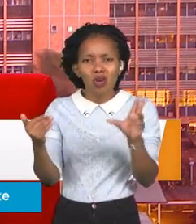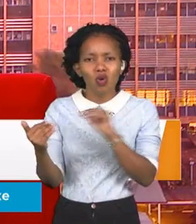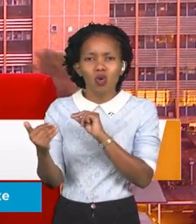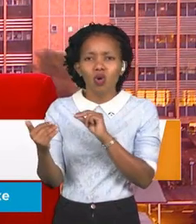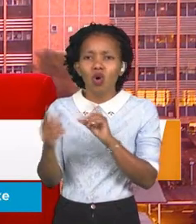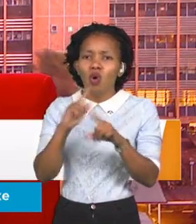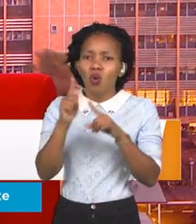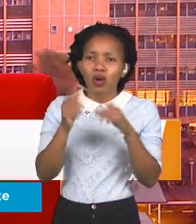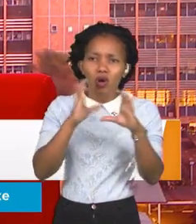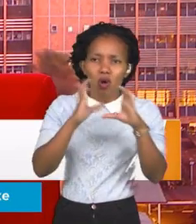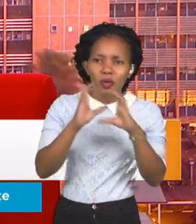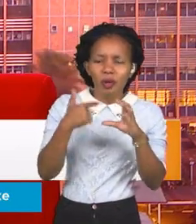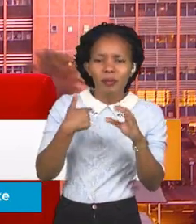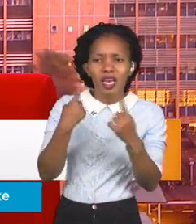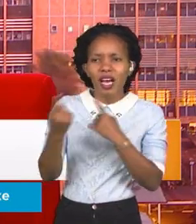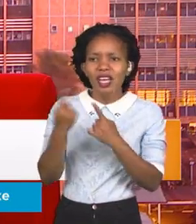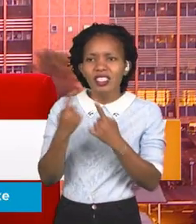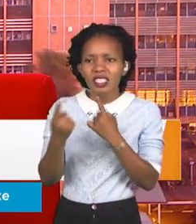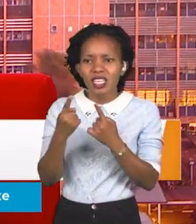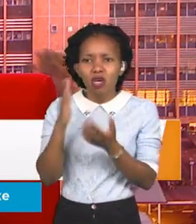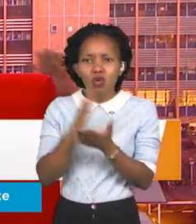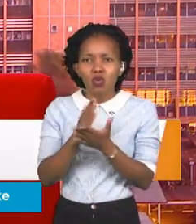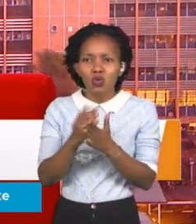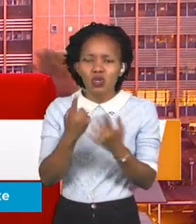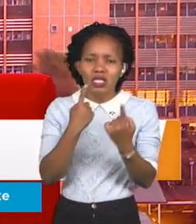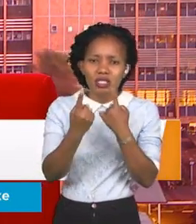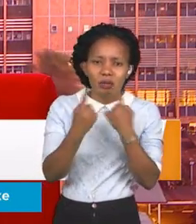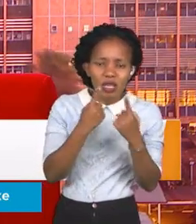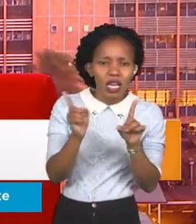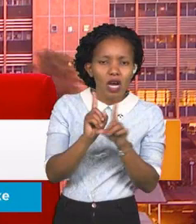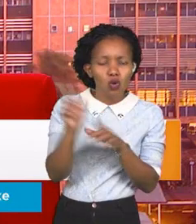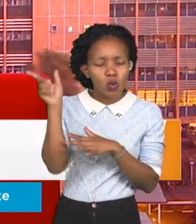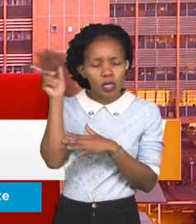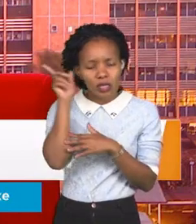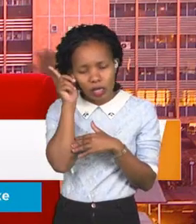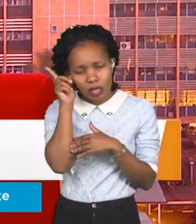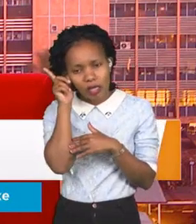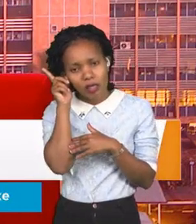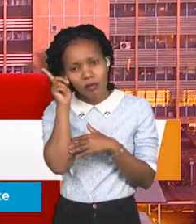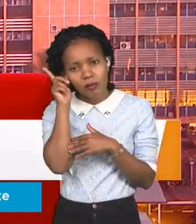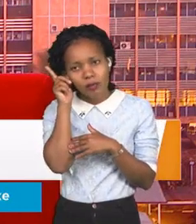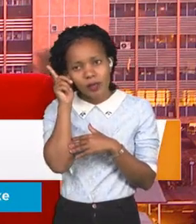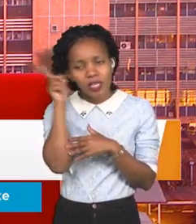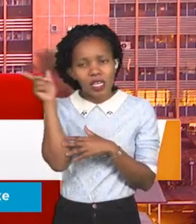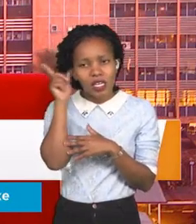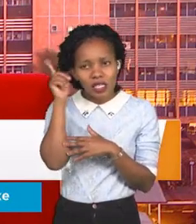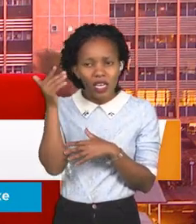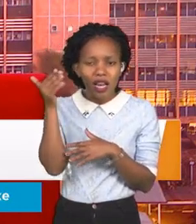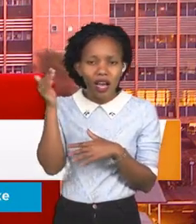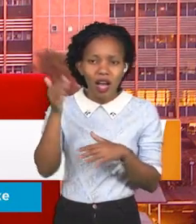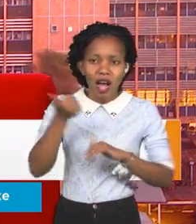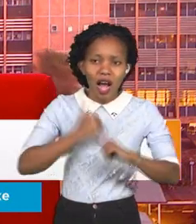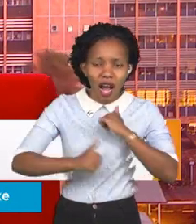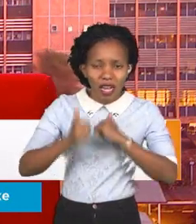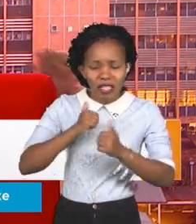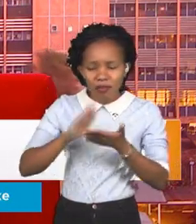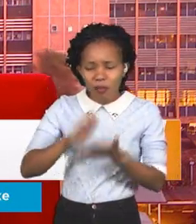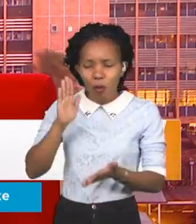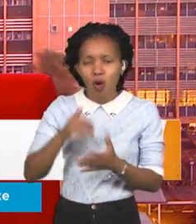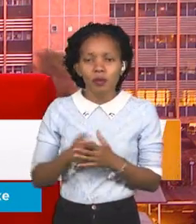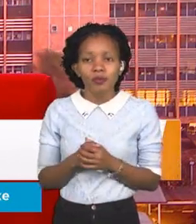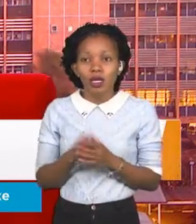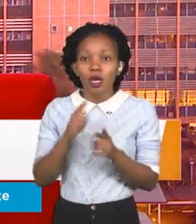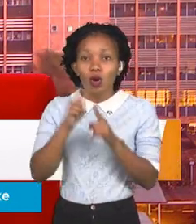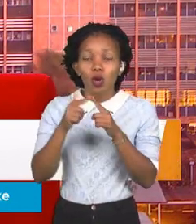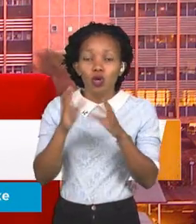say communicate, I say it's an act of speaking and listening. Okay. And you listen actively more than you would want to speak. Absolutely. So when